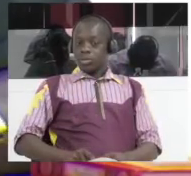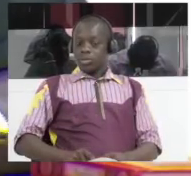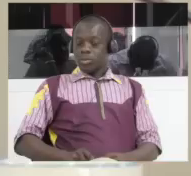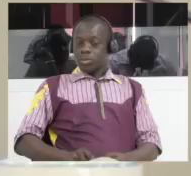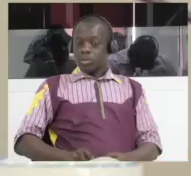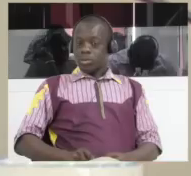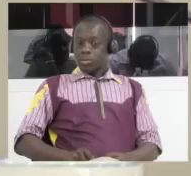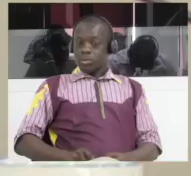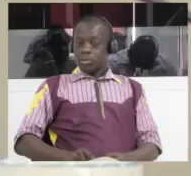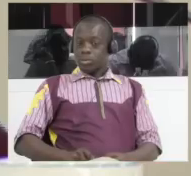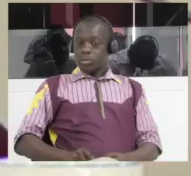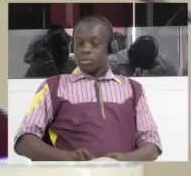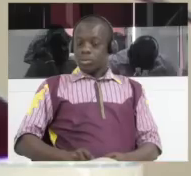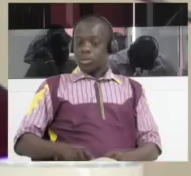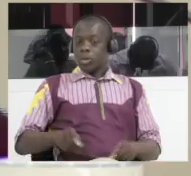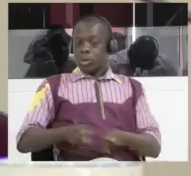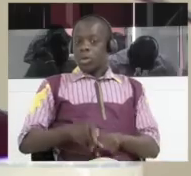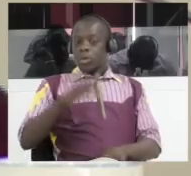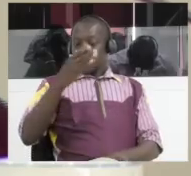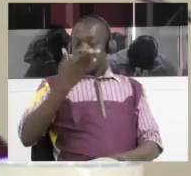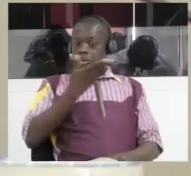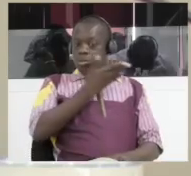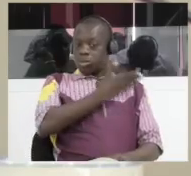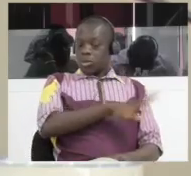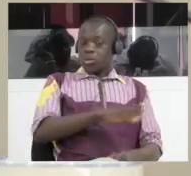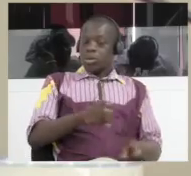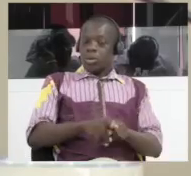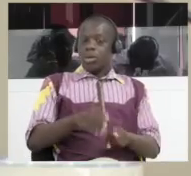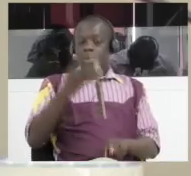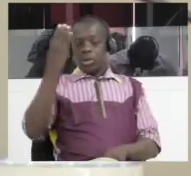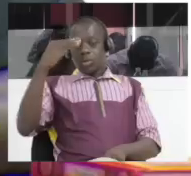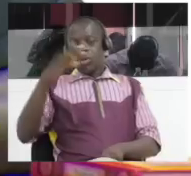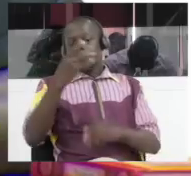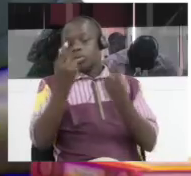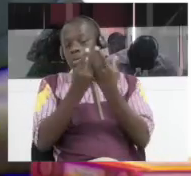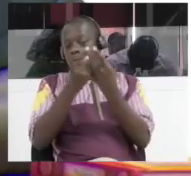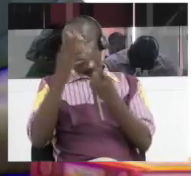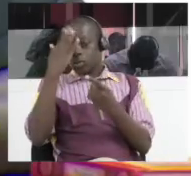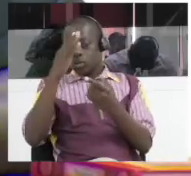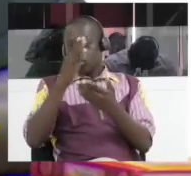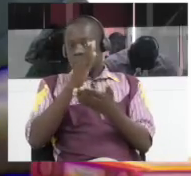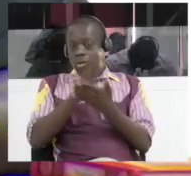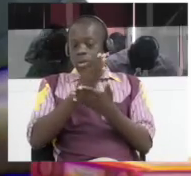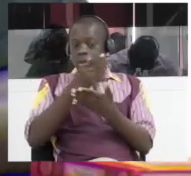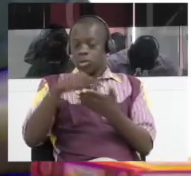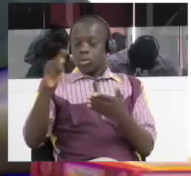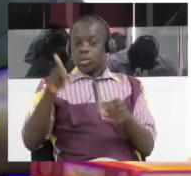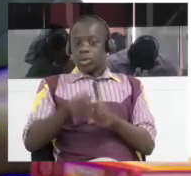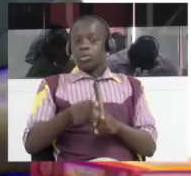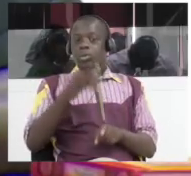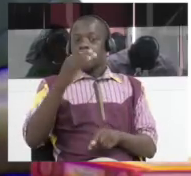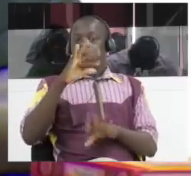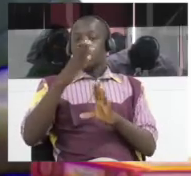to back something that was no longer real? So as realists, we accepted that de